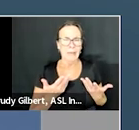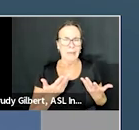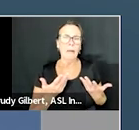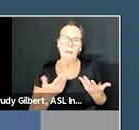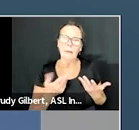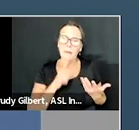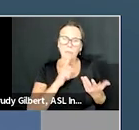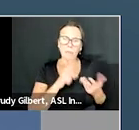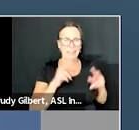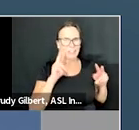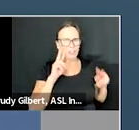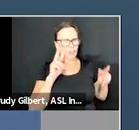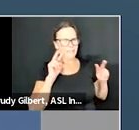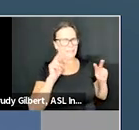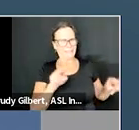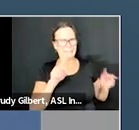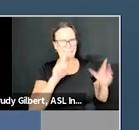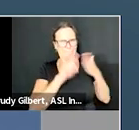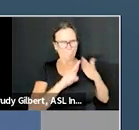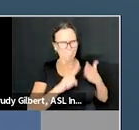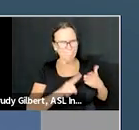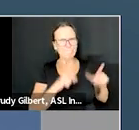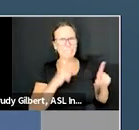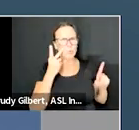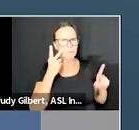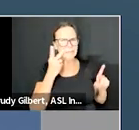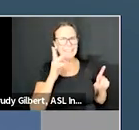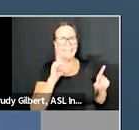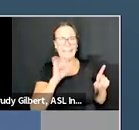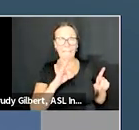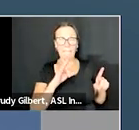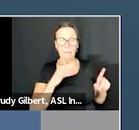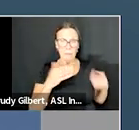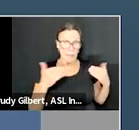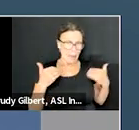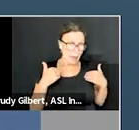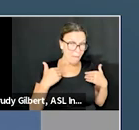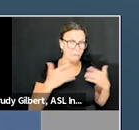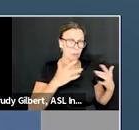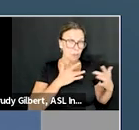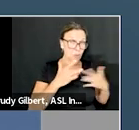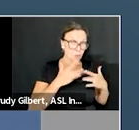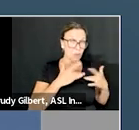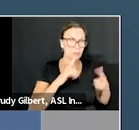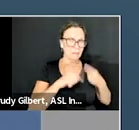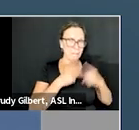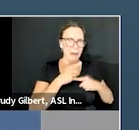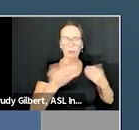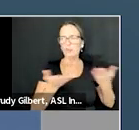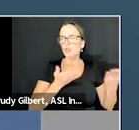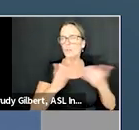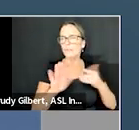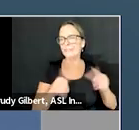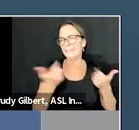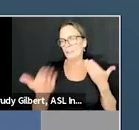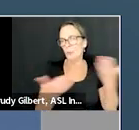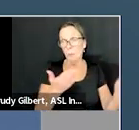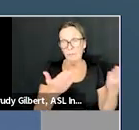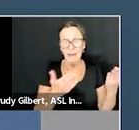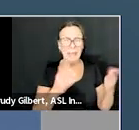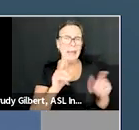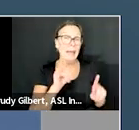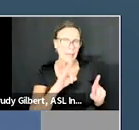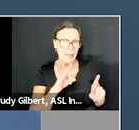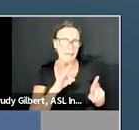really see if we have concerns about the services that are being provided. And then if we do open